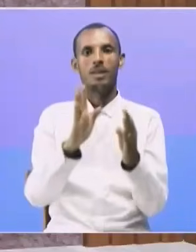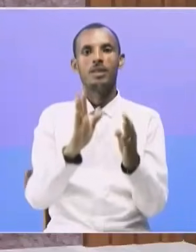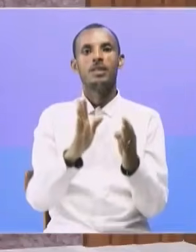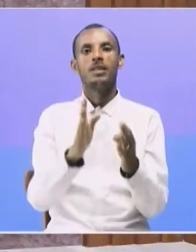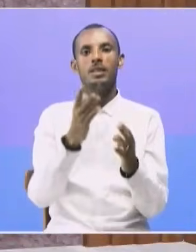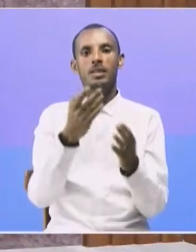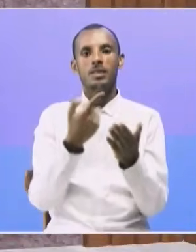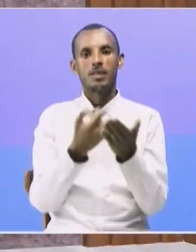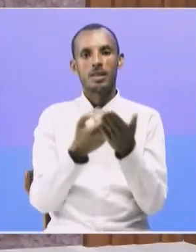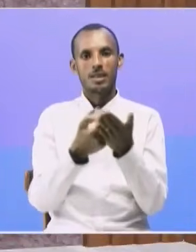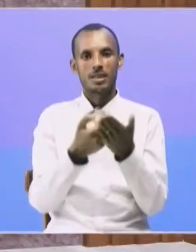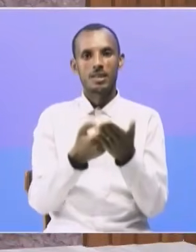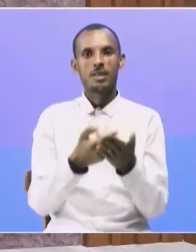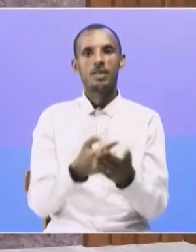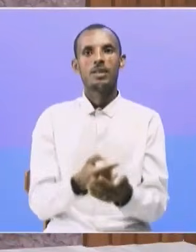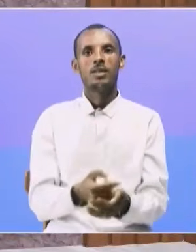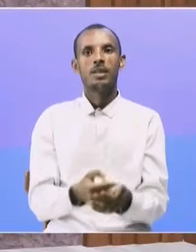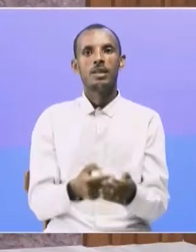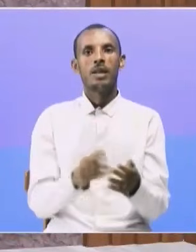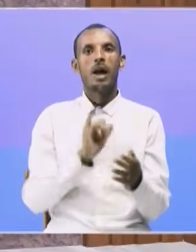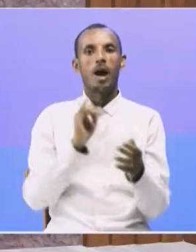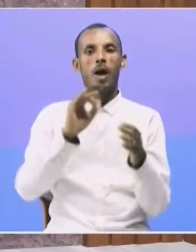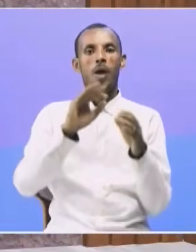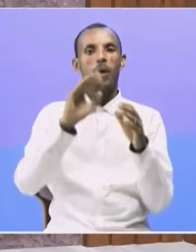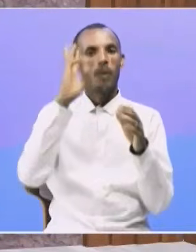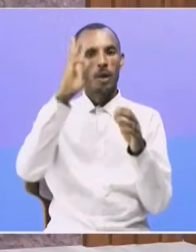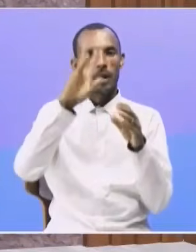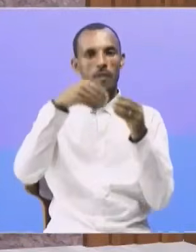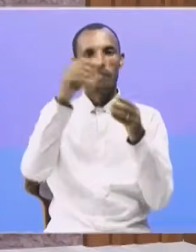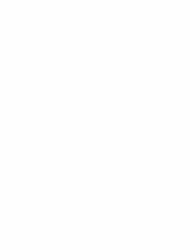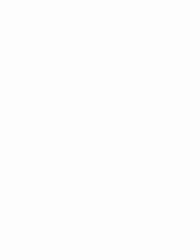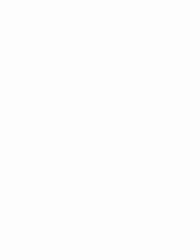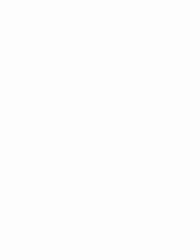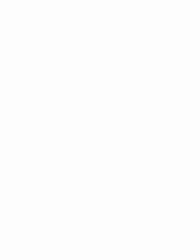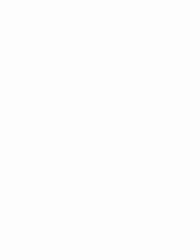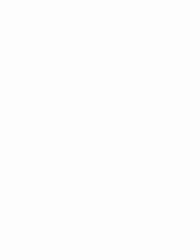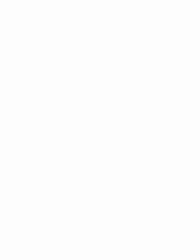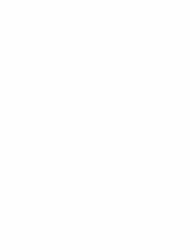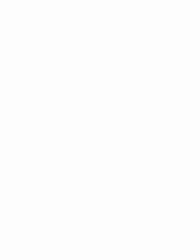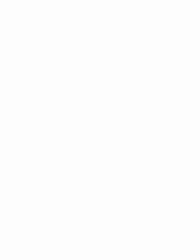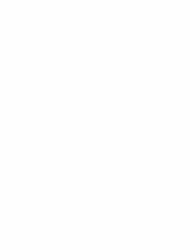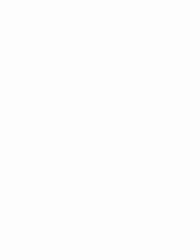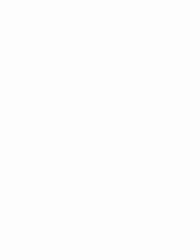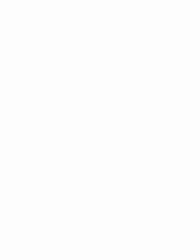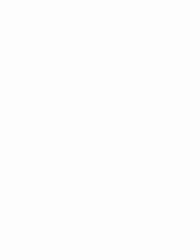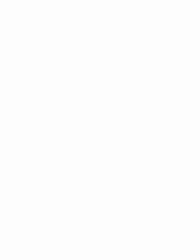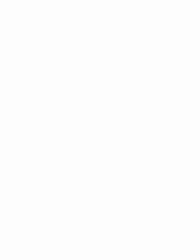set. I'll give you 10 seconds for this question.